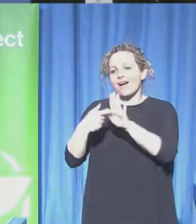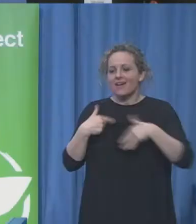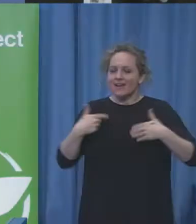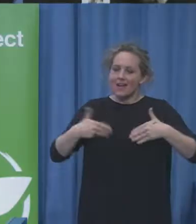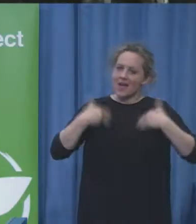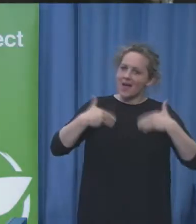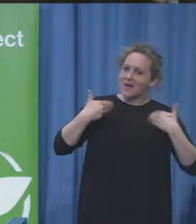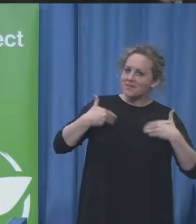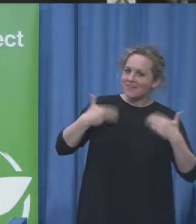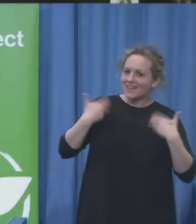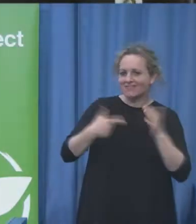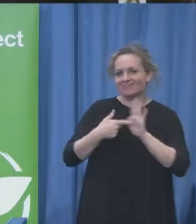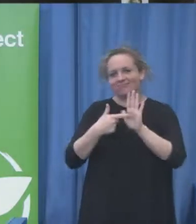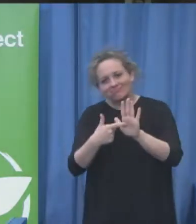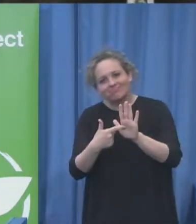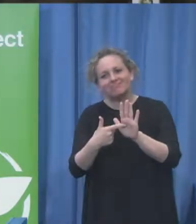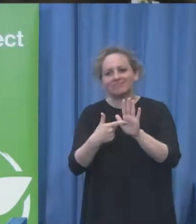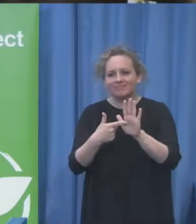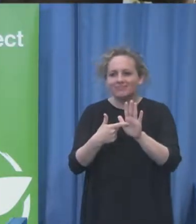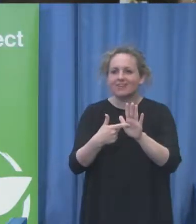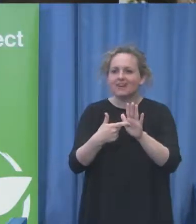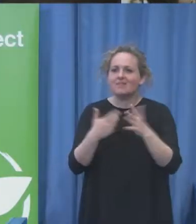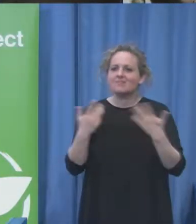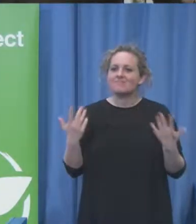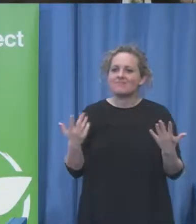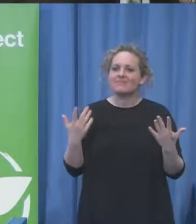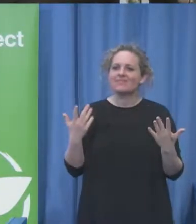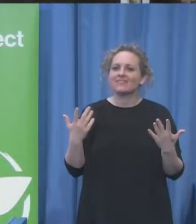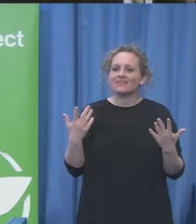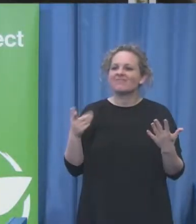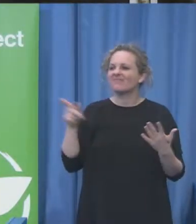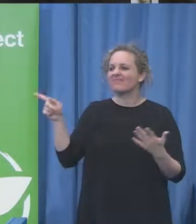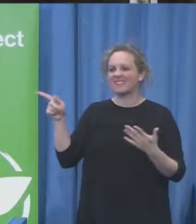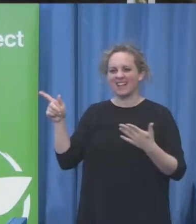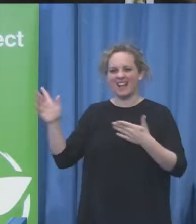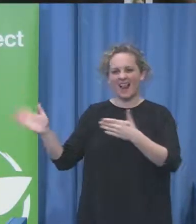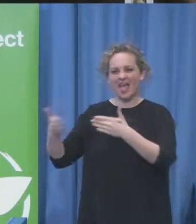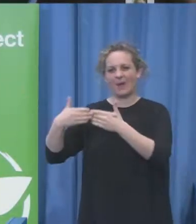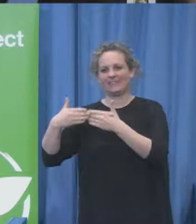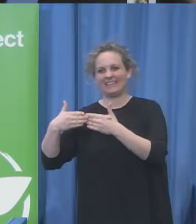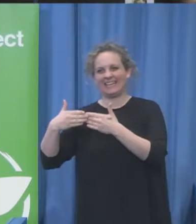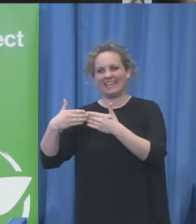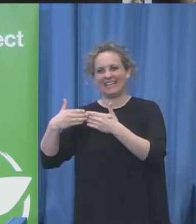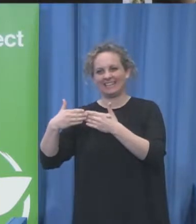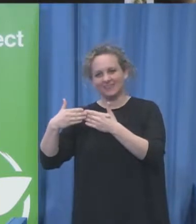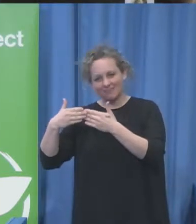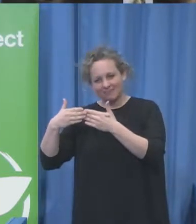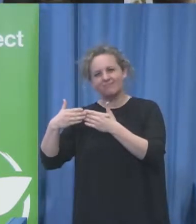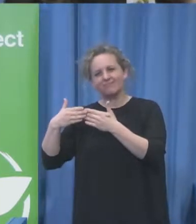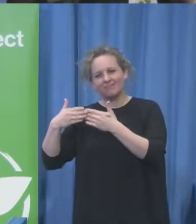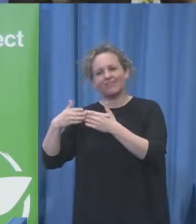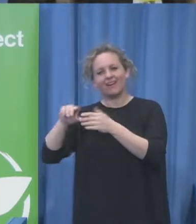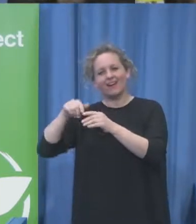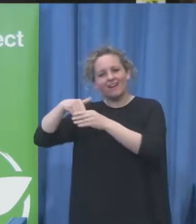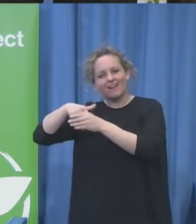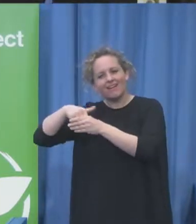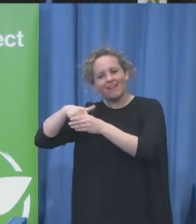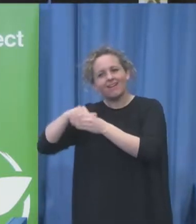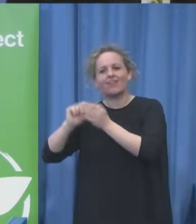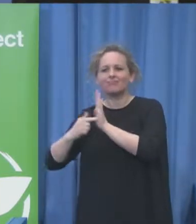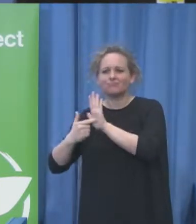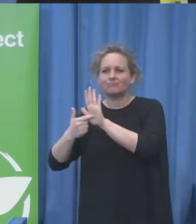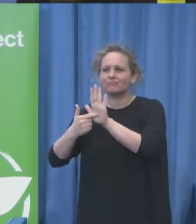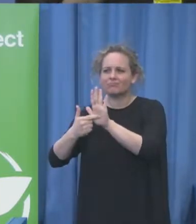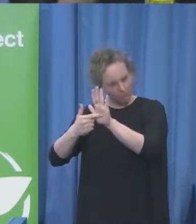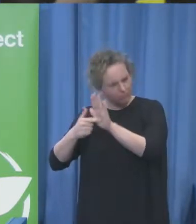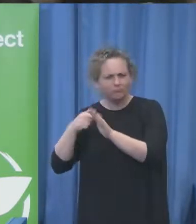it at the end, I think is a perfect place, actually. And I think what Judy said is that collectively what we can do together, and that's what's been